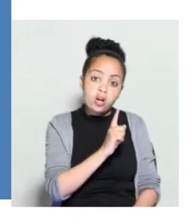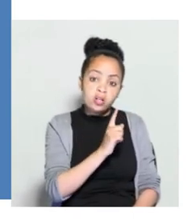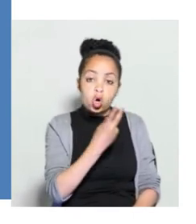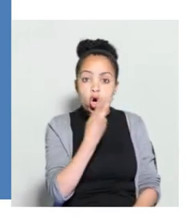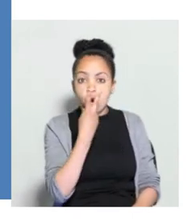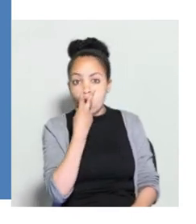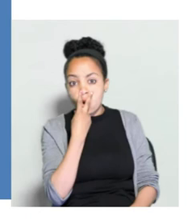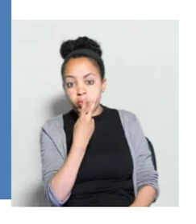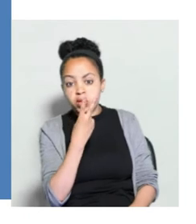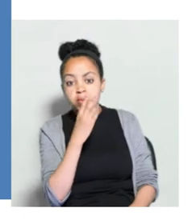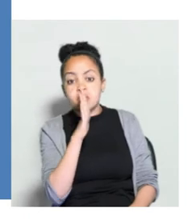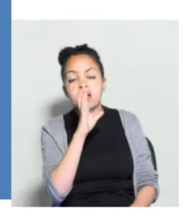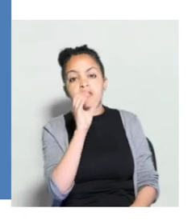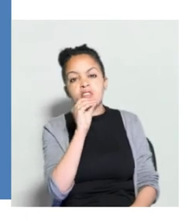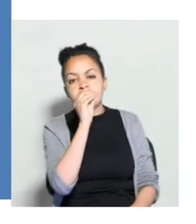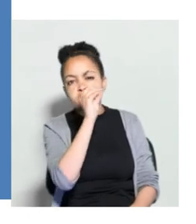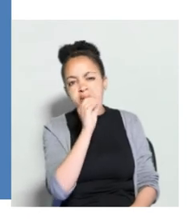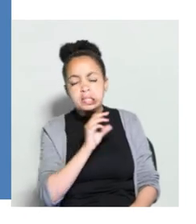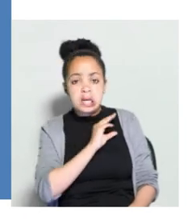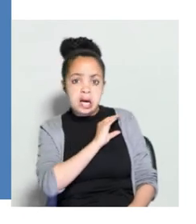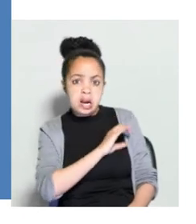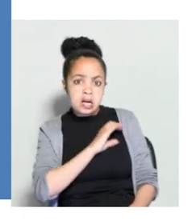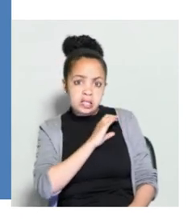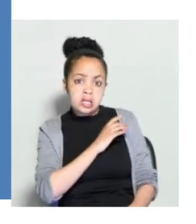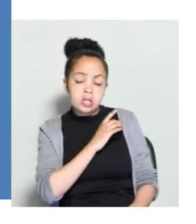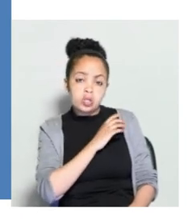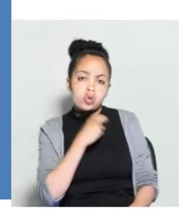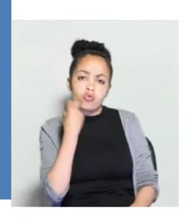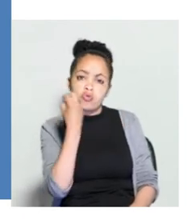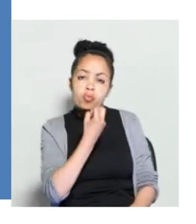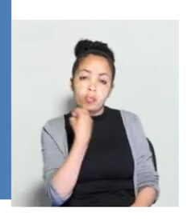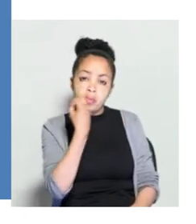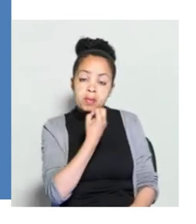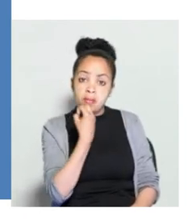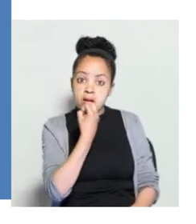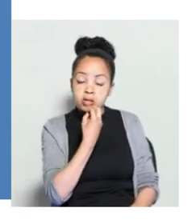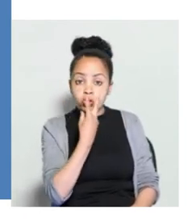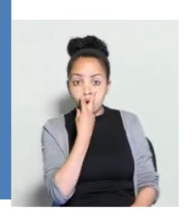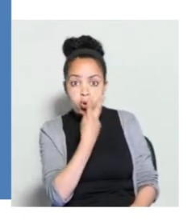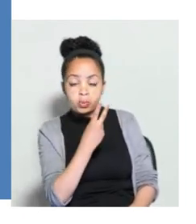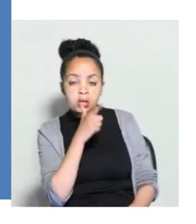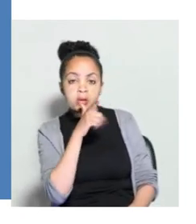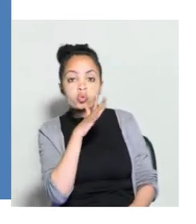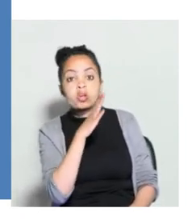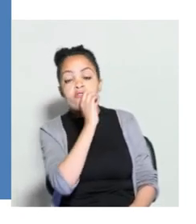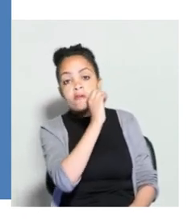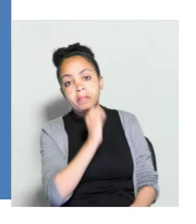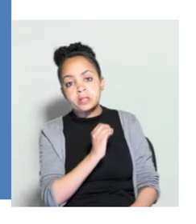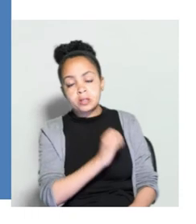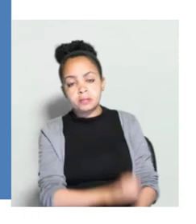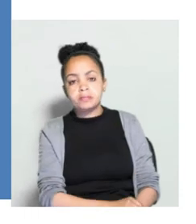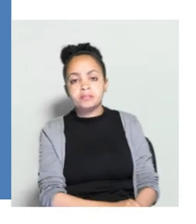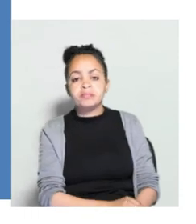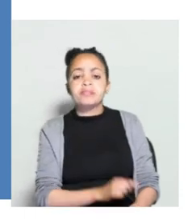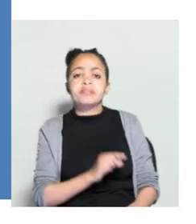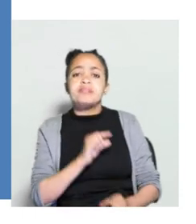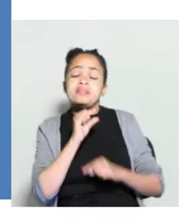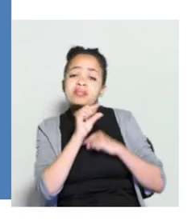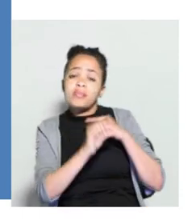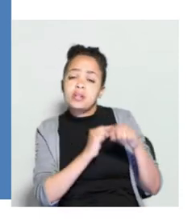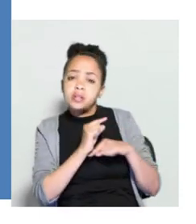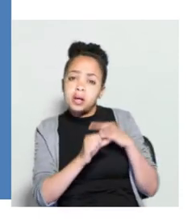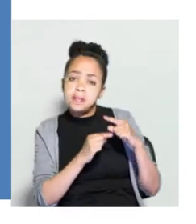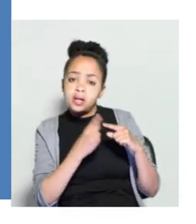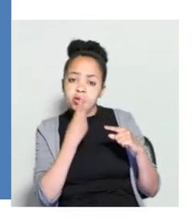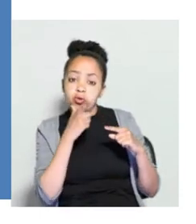become obtained by 50%, the character of purpleness, homozygous purpleness, become obtained by 25%. Genotypically,